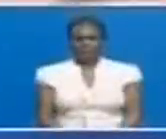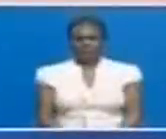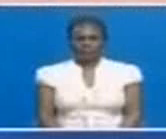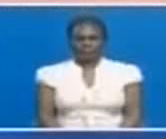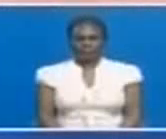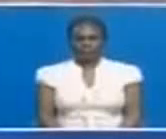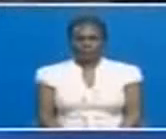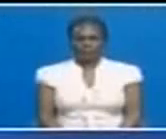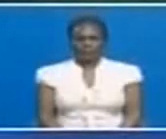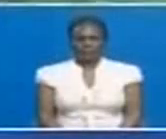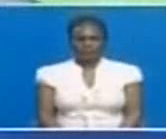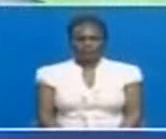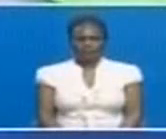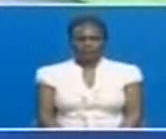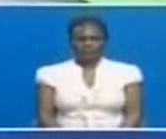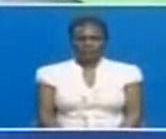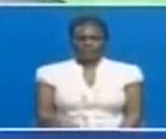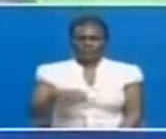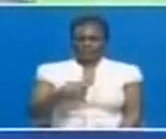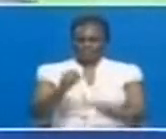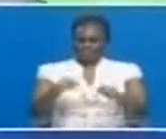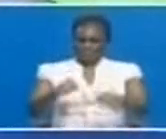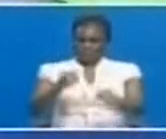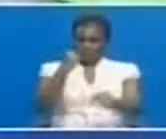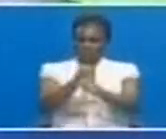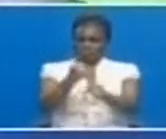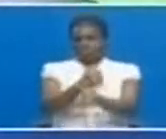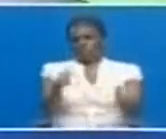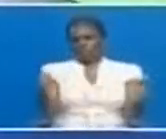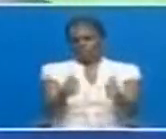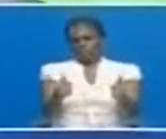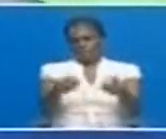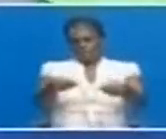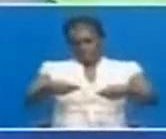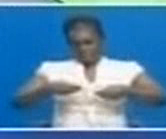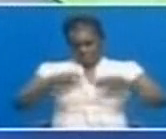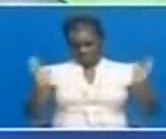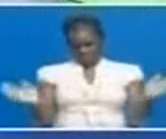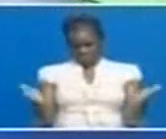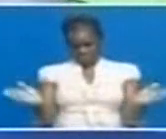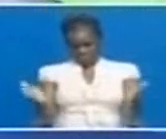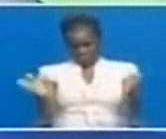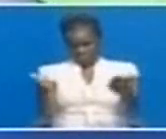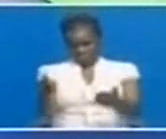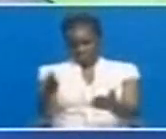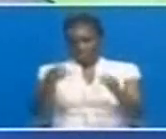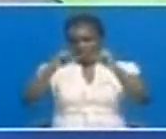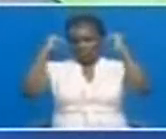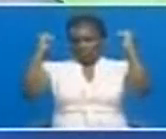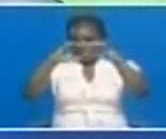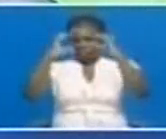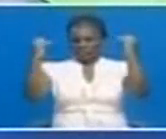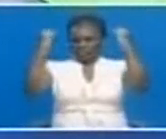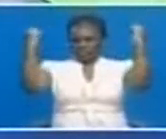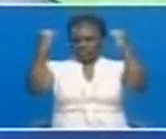one. I'm able to do well, and that one has given me more motivation to go to the World Championship,